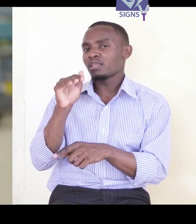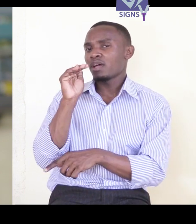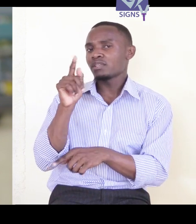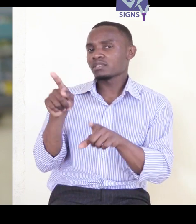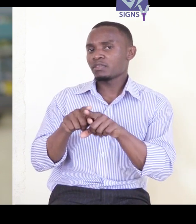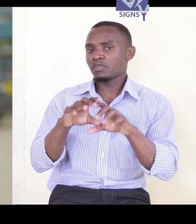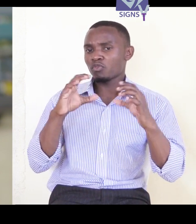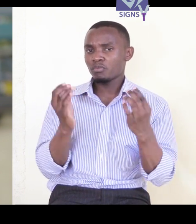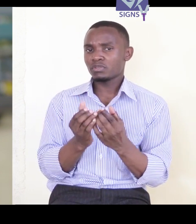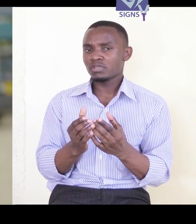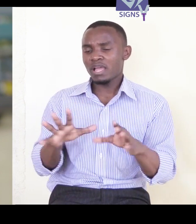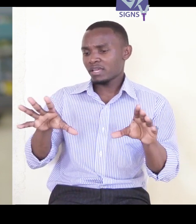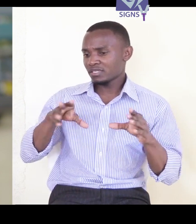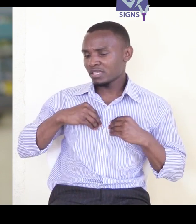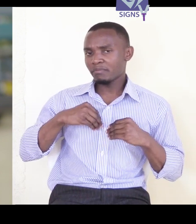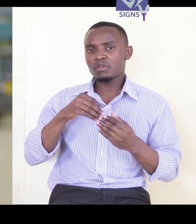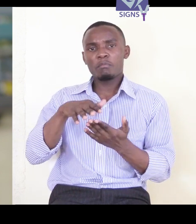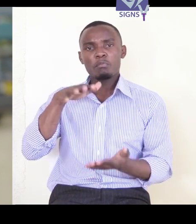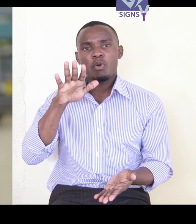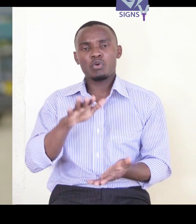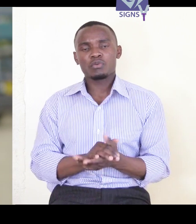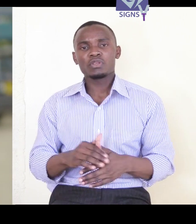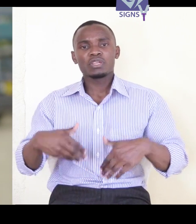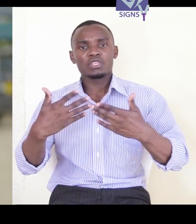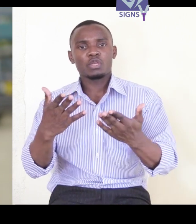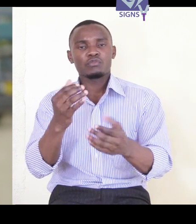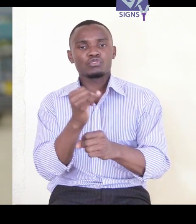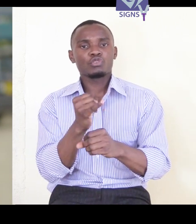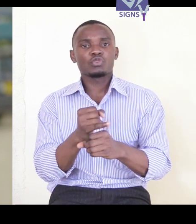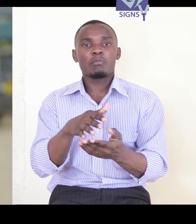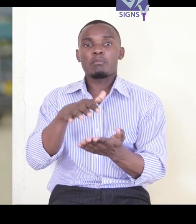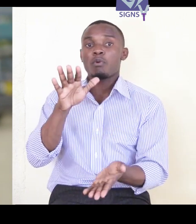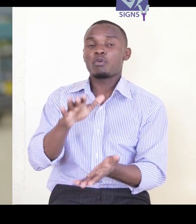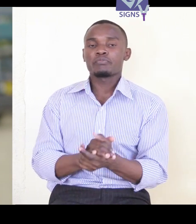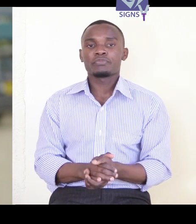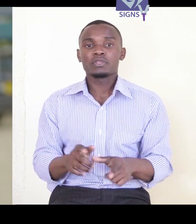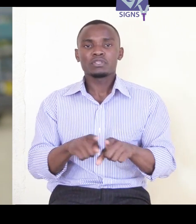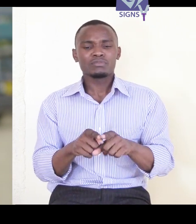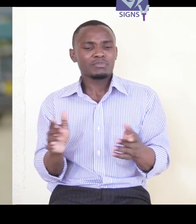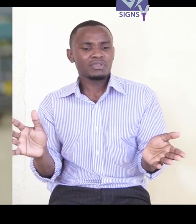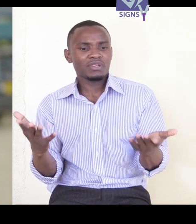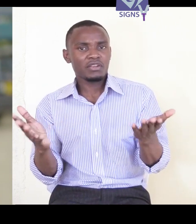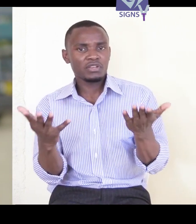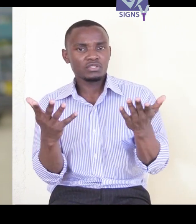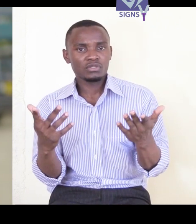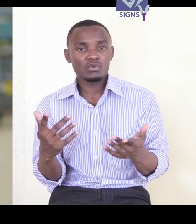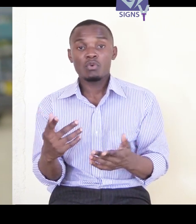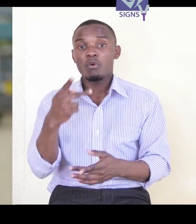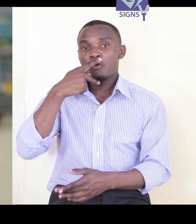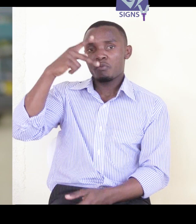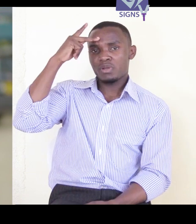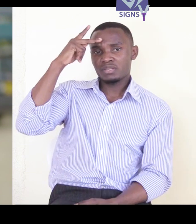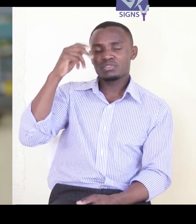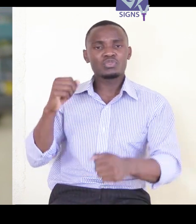are asking also the community to embrace them more and more and give more the jobs. We are also encouraging